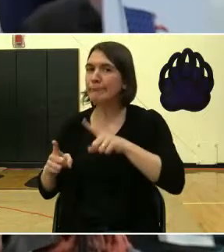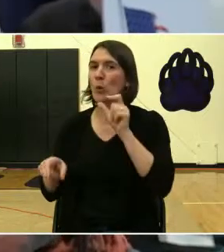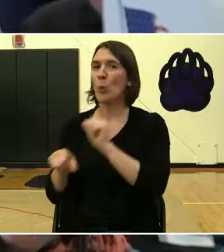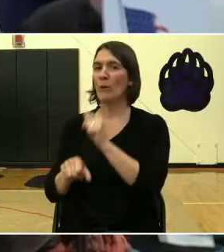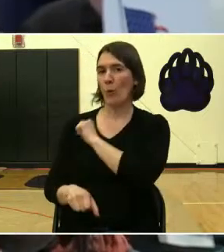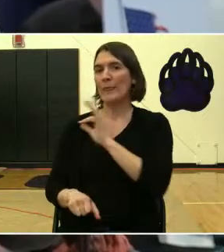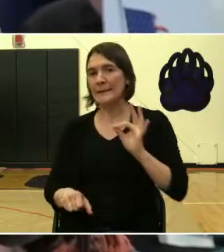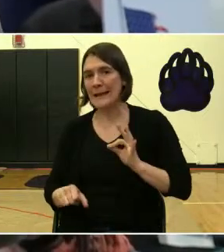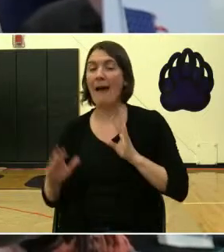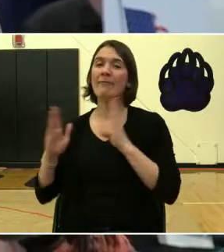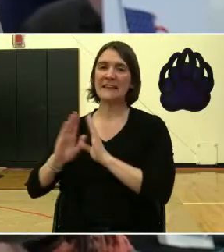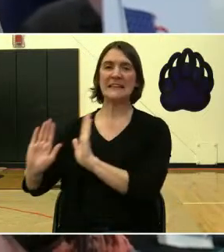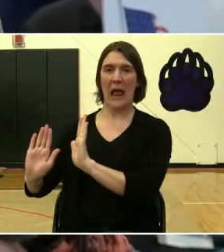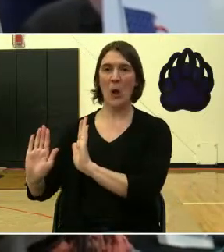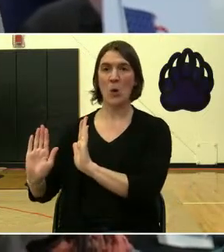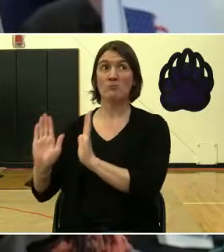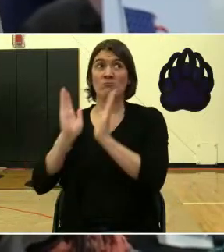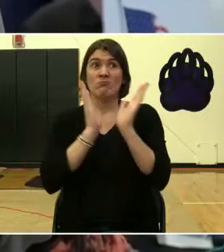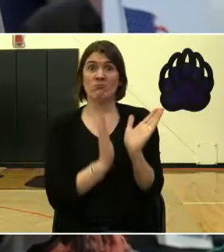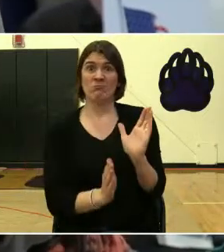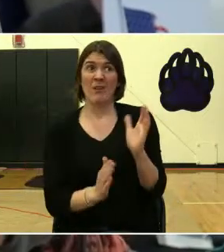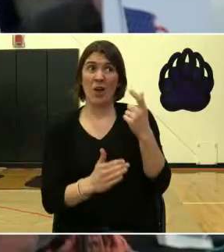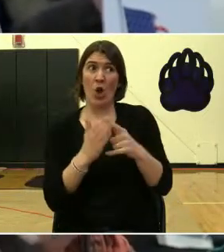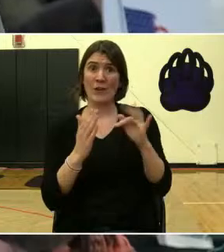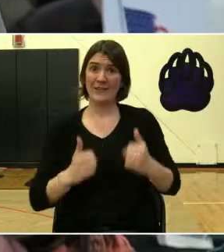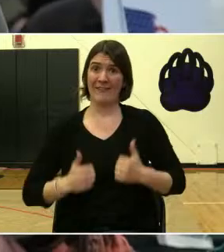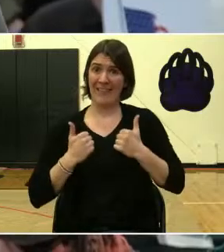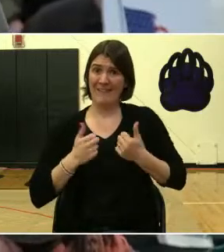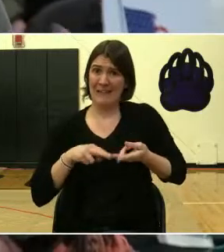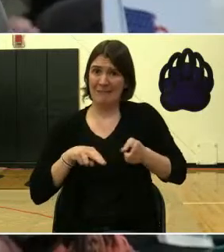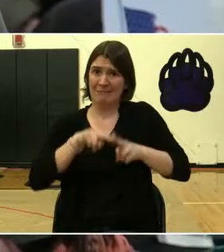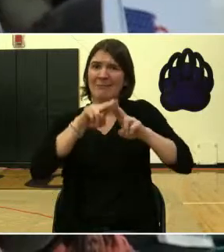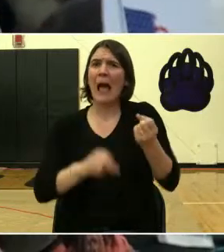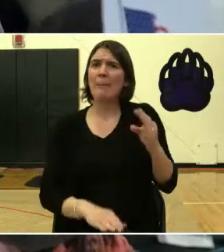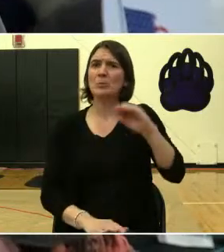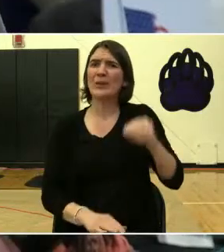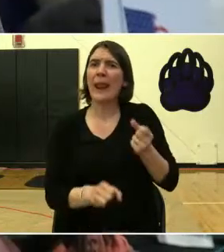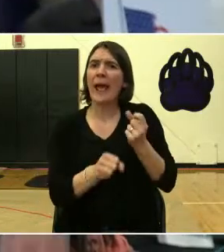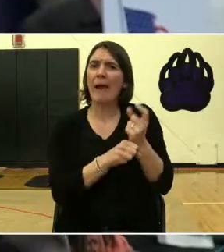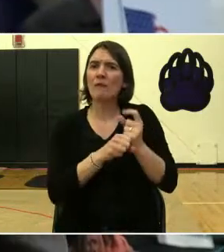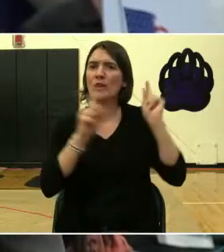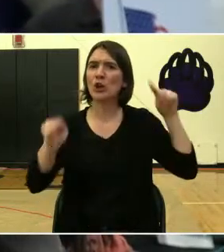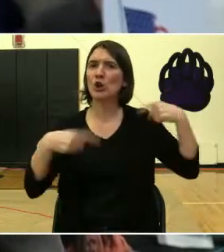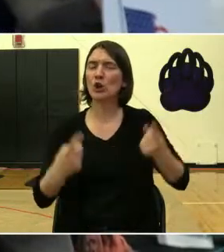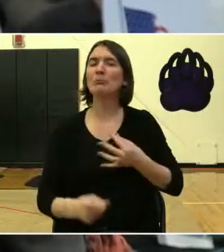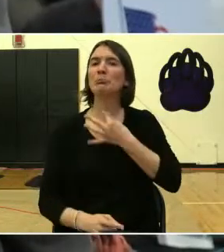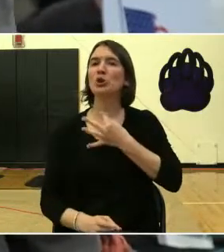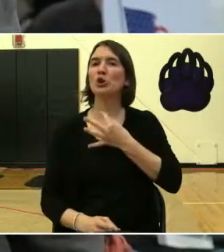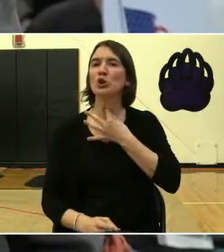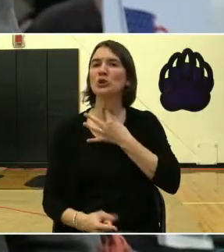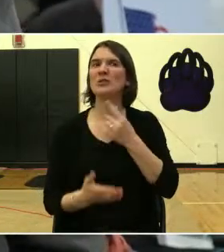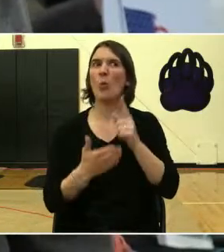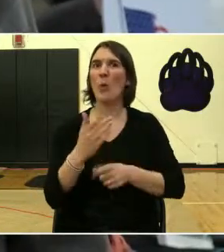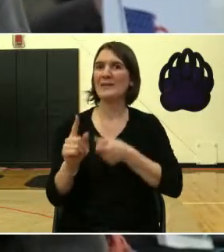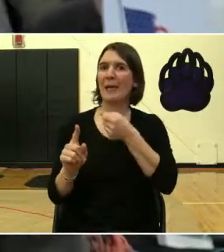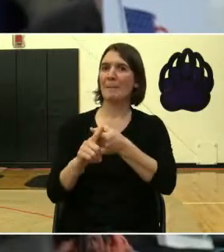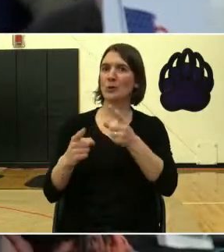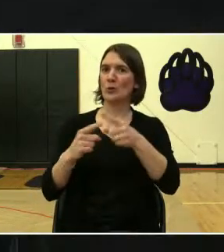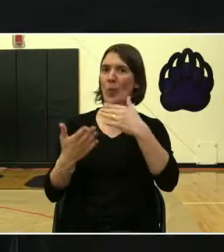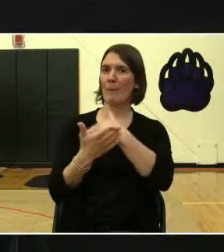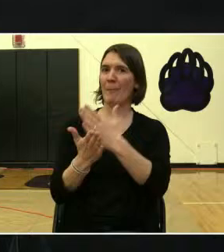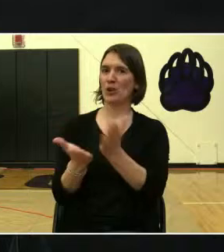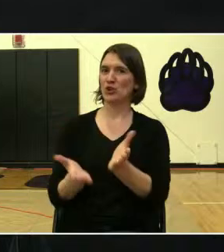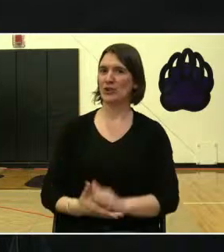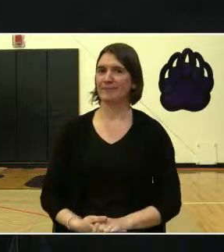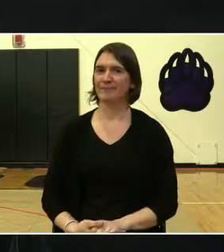town so uh I'd like to have that information in terms of the cost of living increases the last few years and how it affects the budget thank